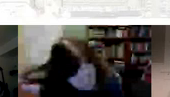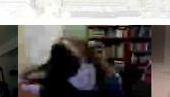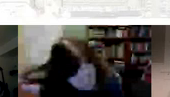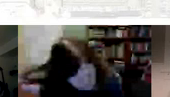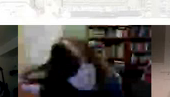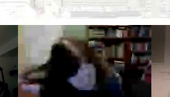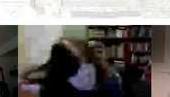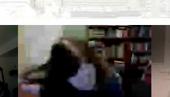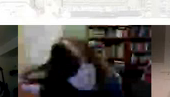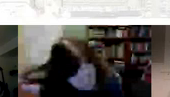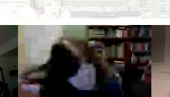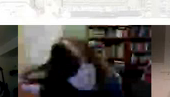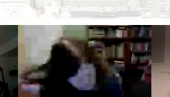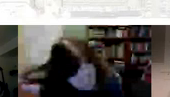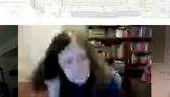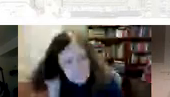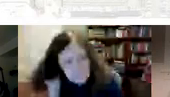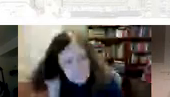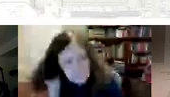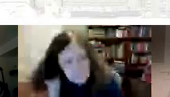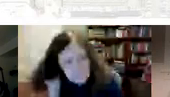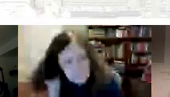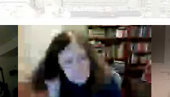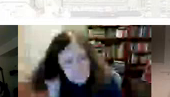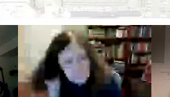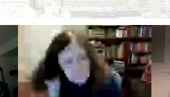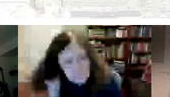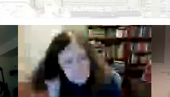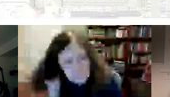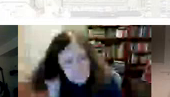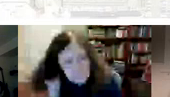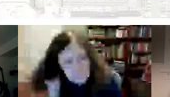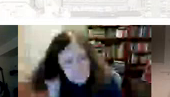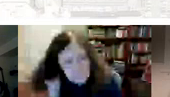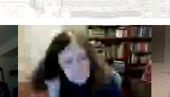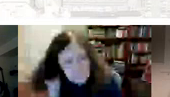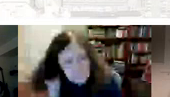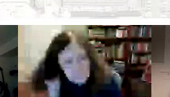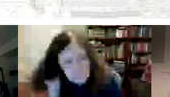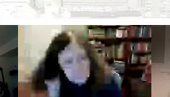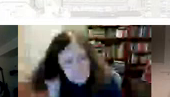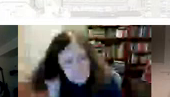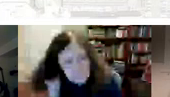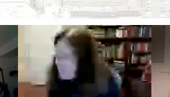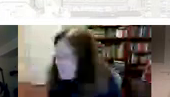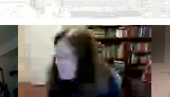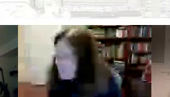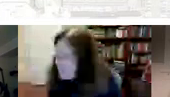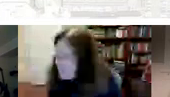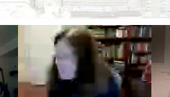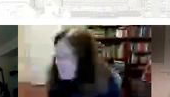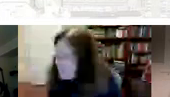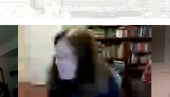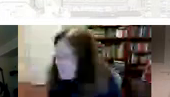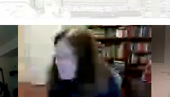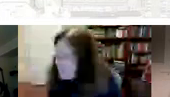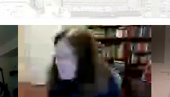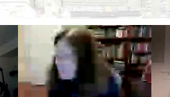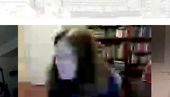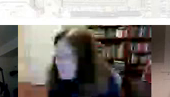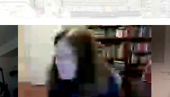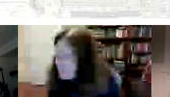filter through the grid of streets so that instead of all those cars making lefts at Germantown, a good portion of those cars can now make lefts at White Granite. And they wouldn't